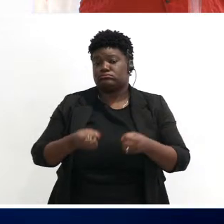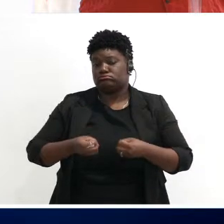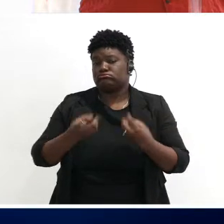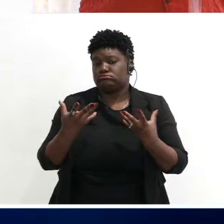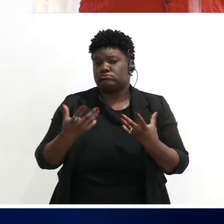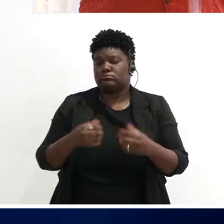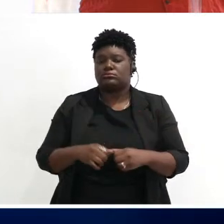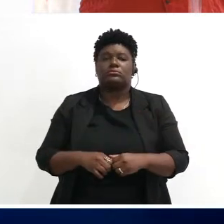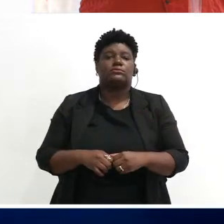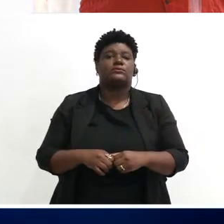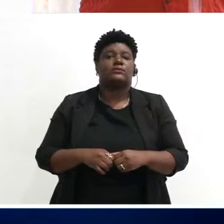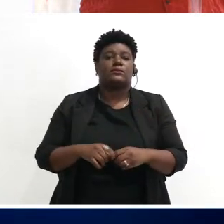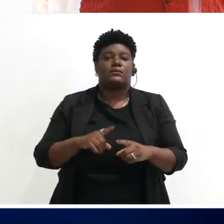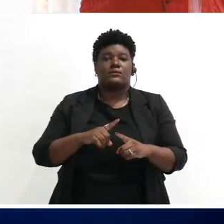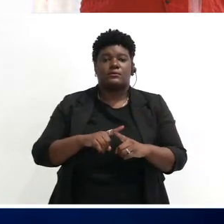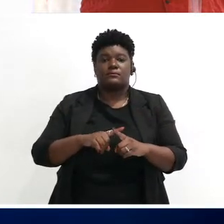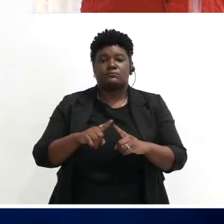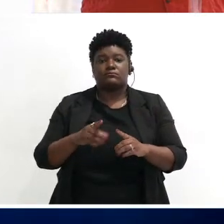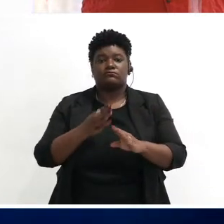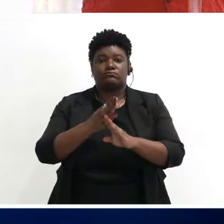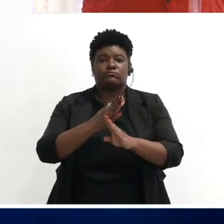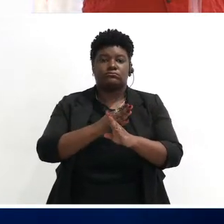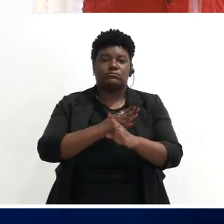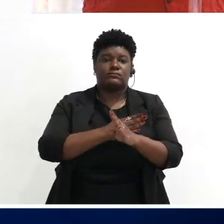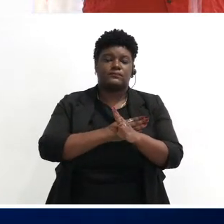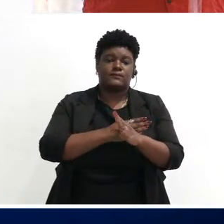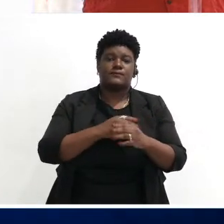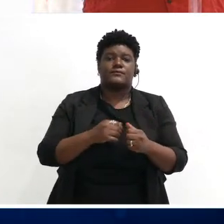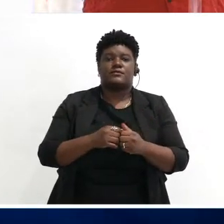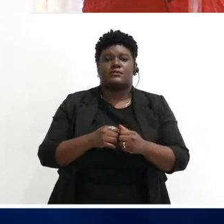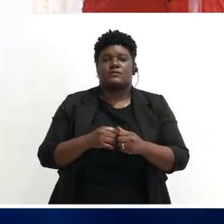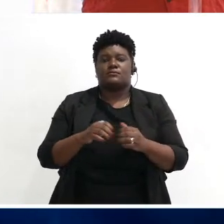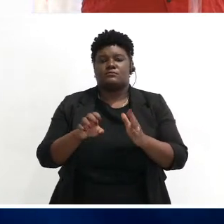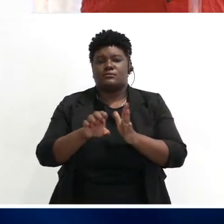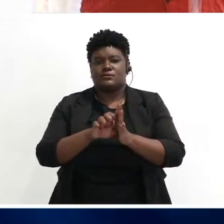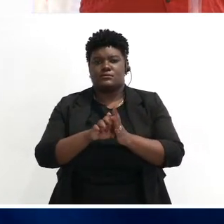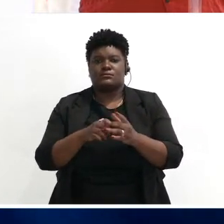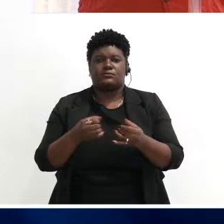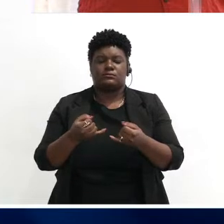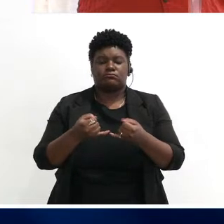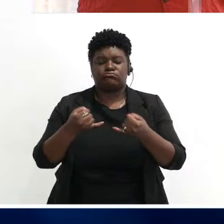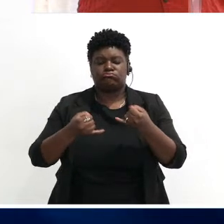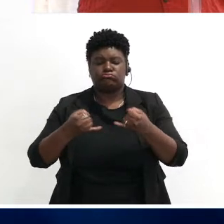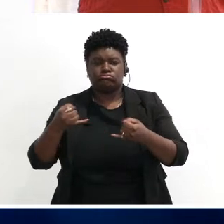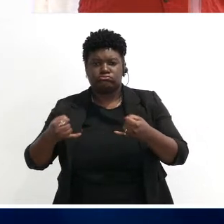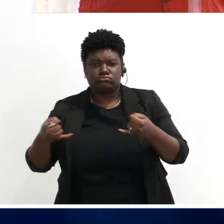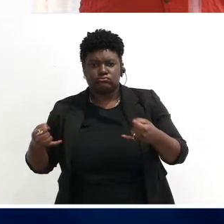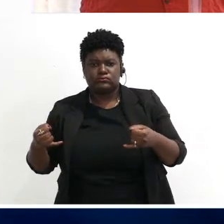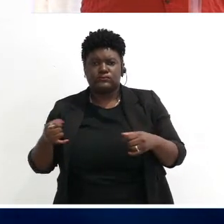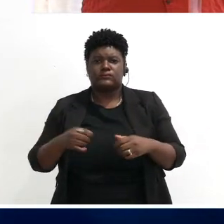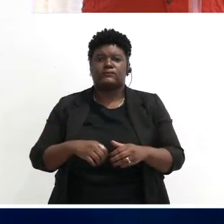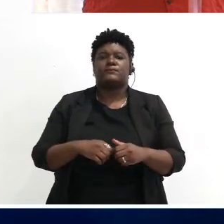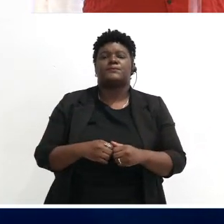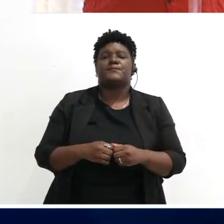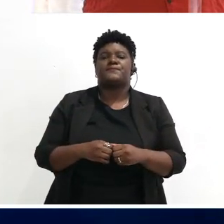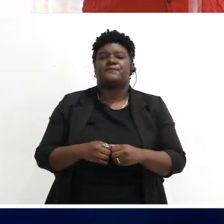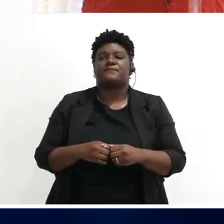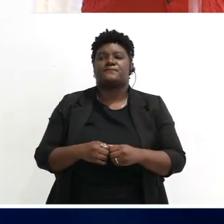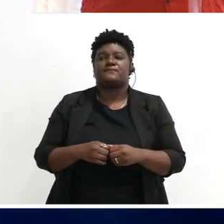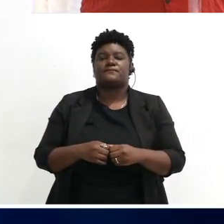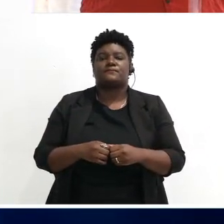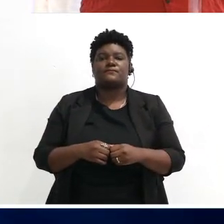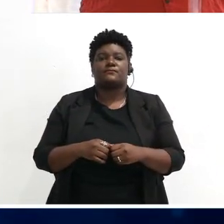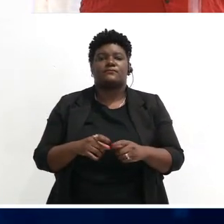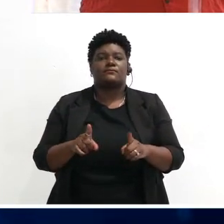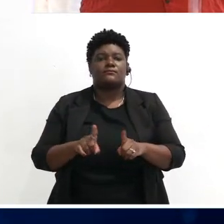very simple lead frame packages, but then getting more and more complex, first with flip chips, then